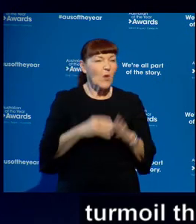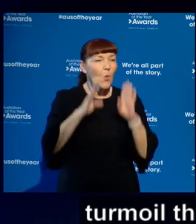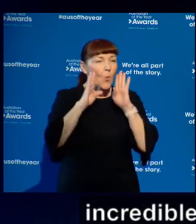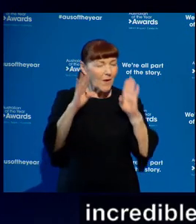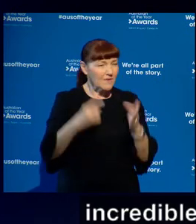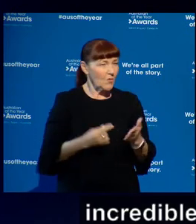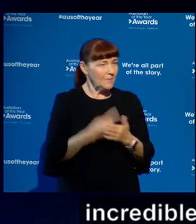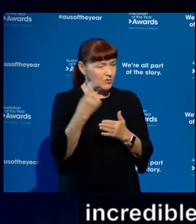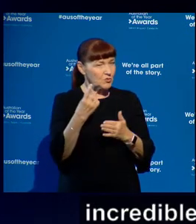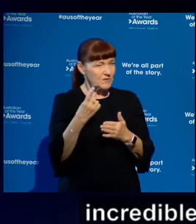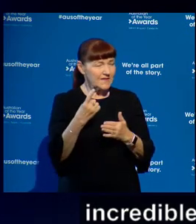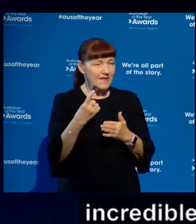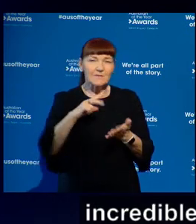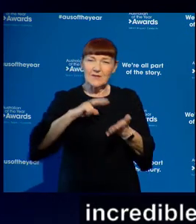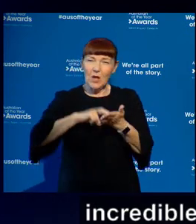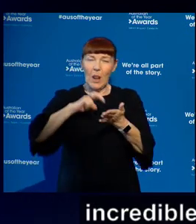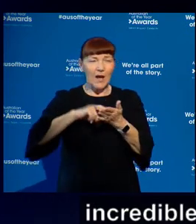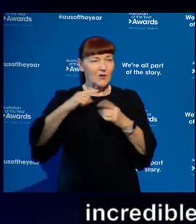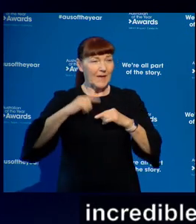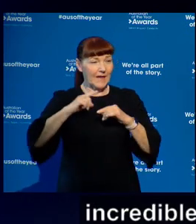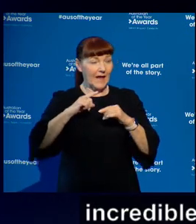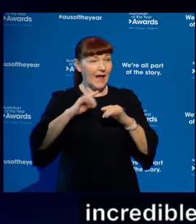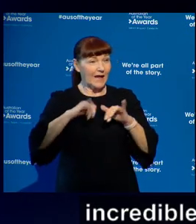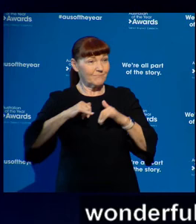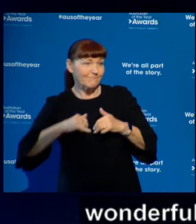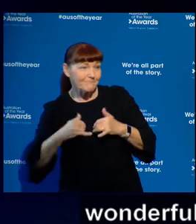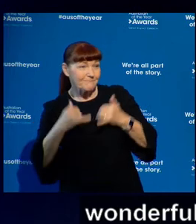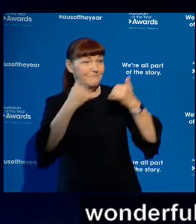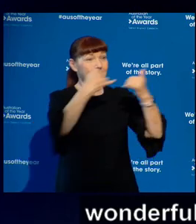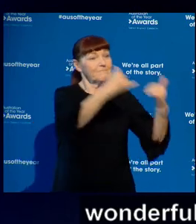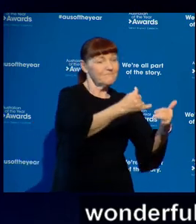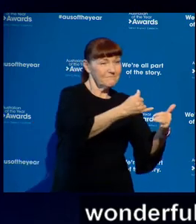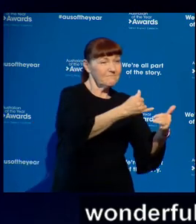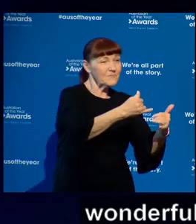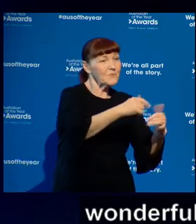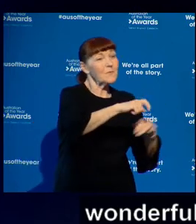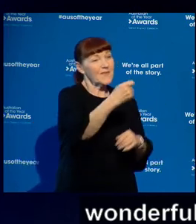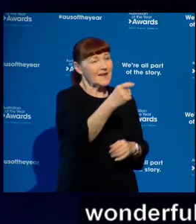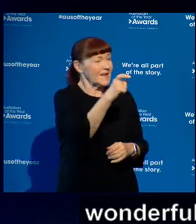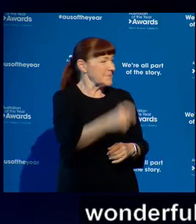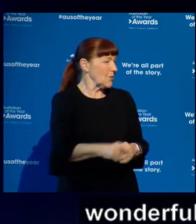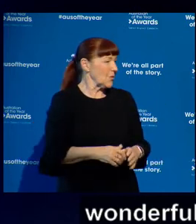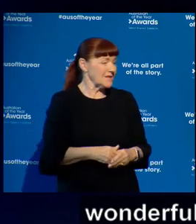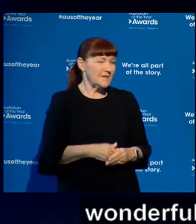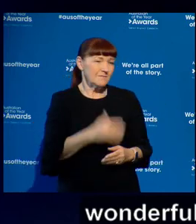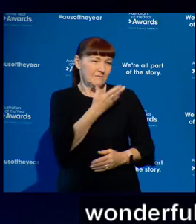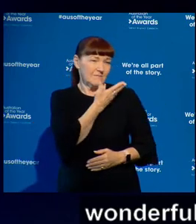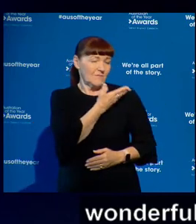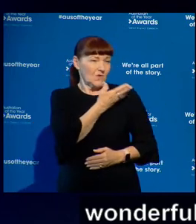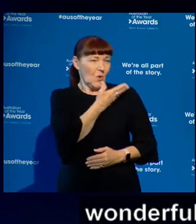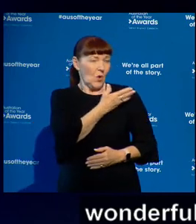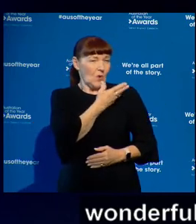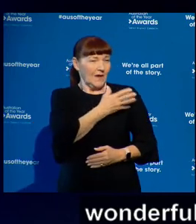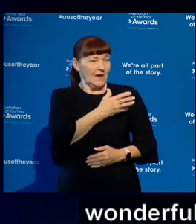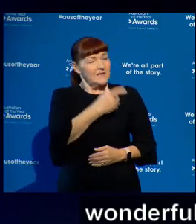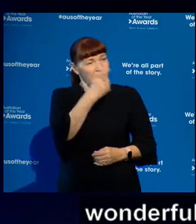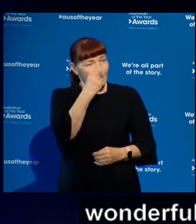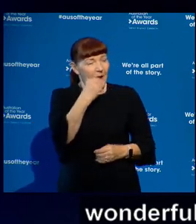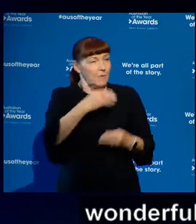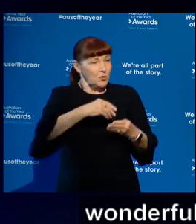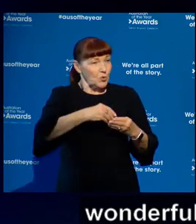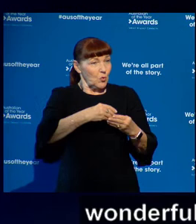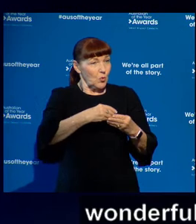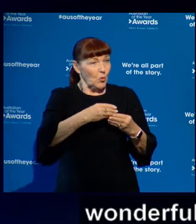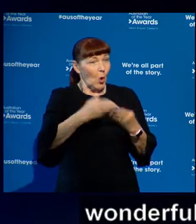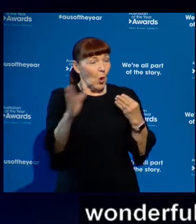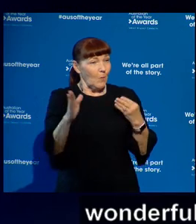to be here now and passing it on to the next year. So it's an honour to be able to do this.